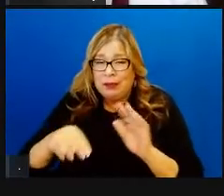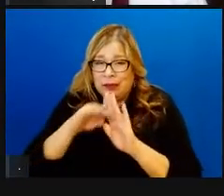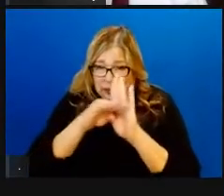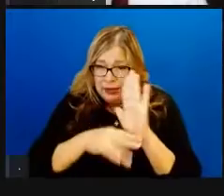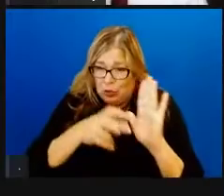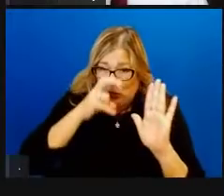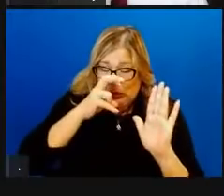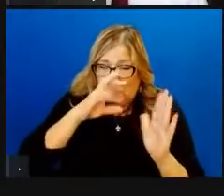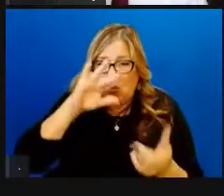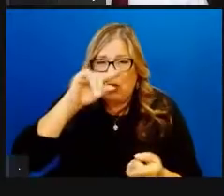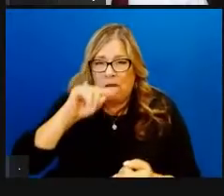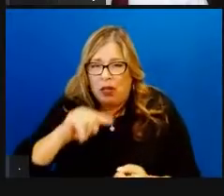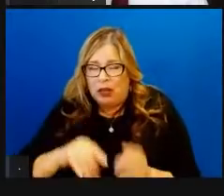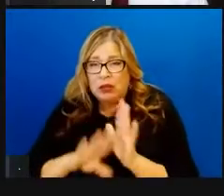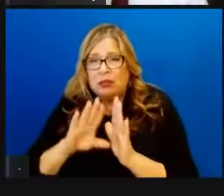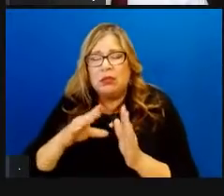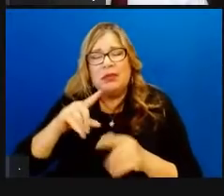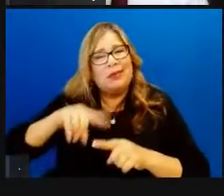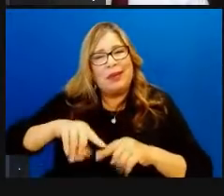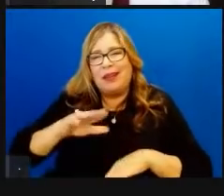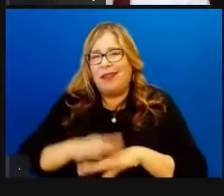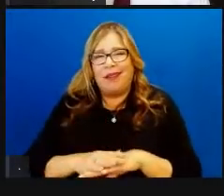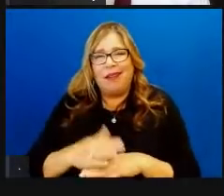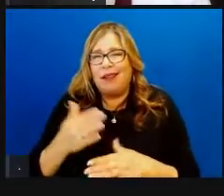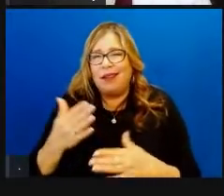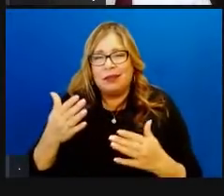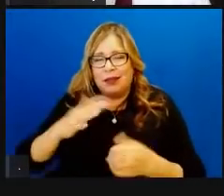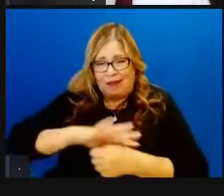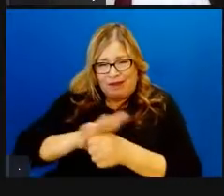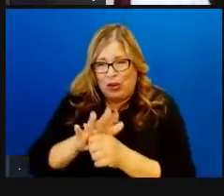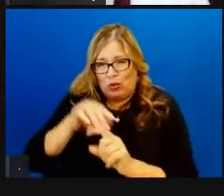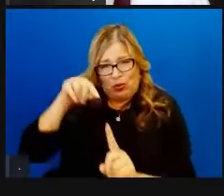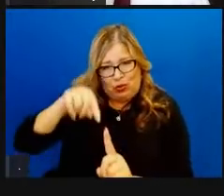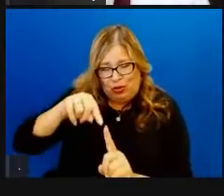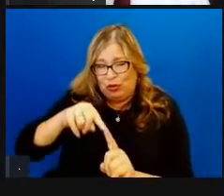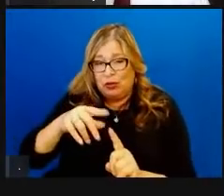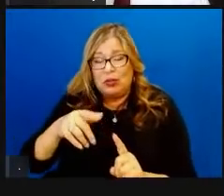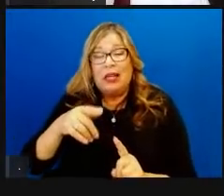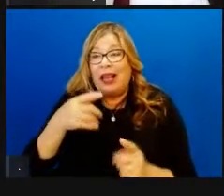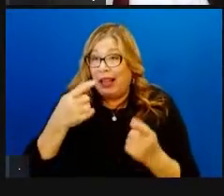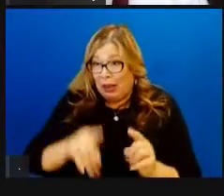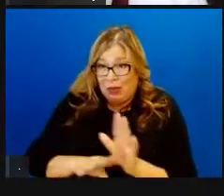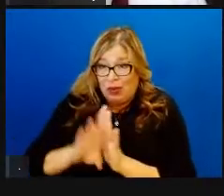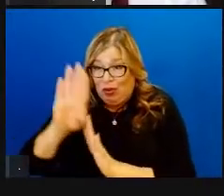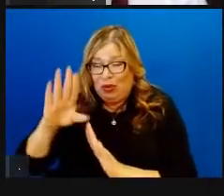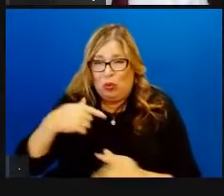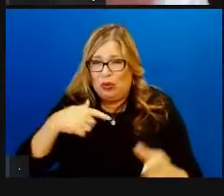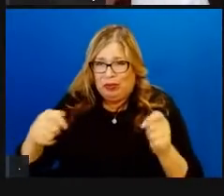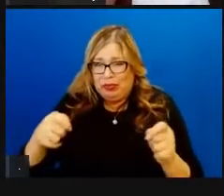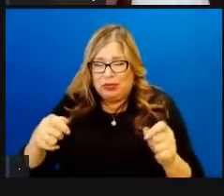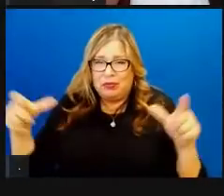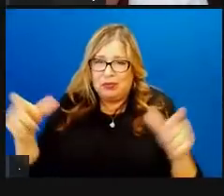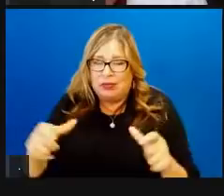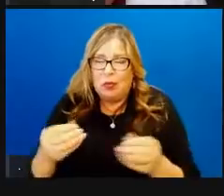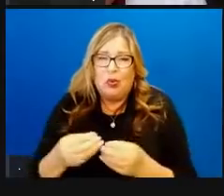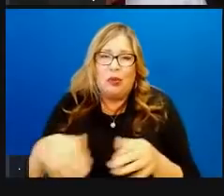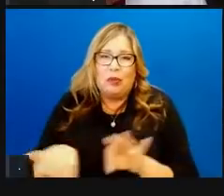future variants or if any of the current variants that we've seen before rear their heads again. Next slide.